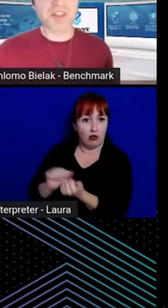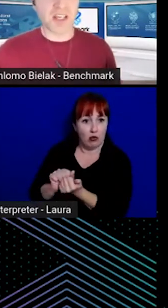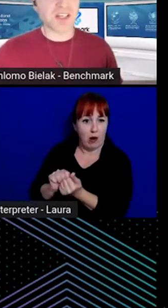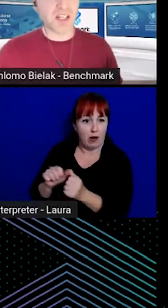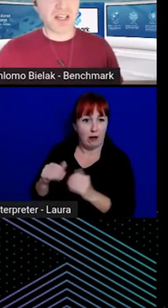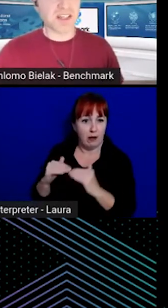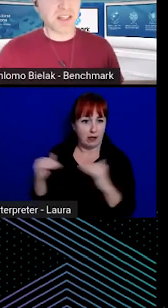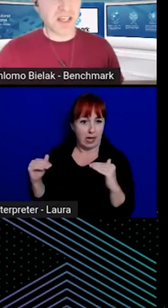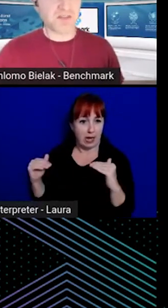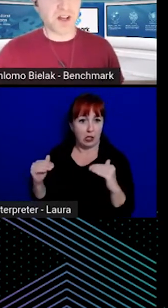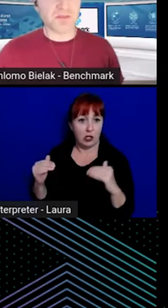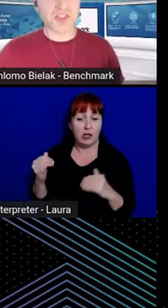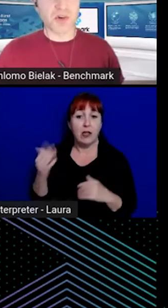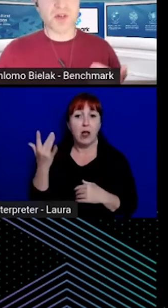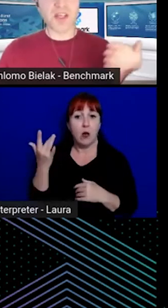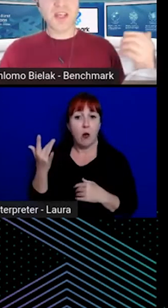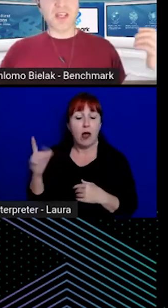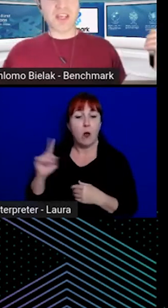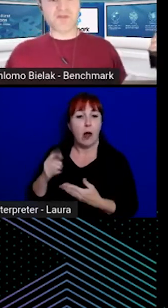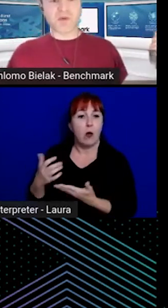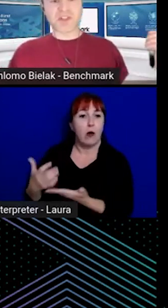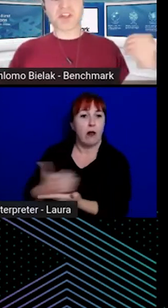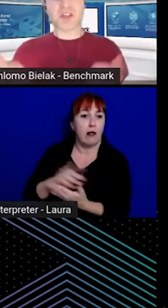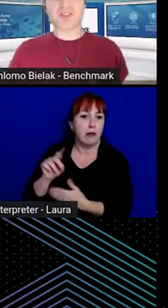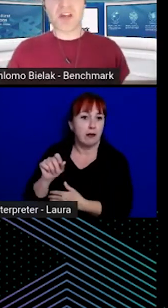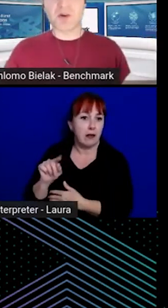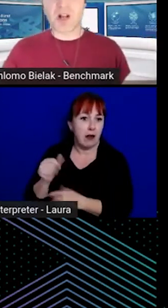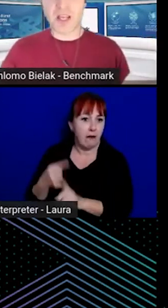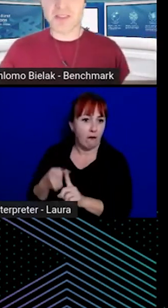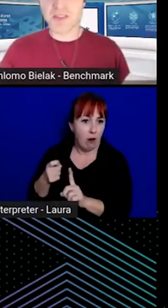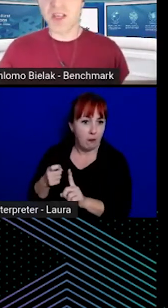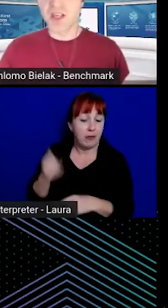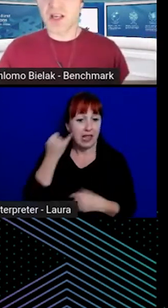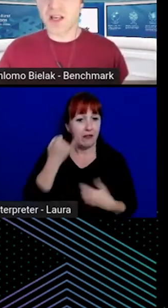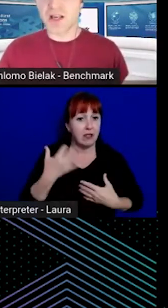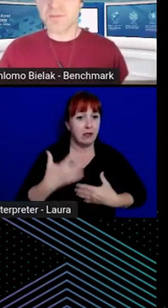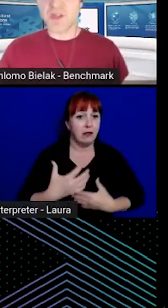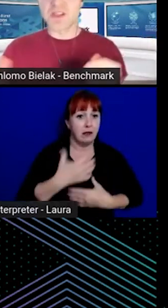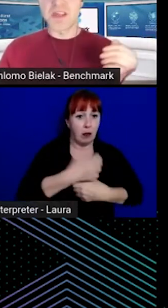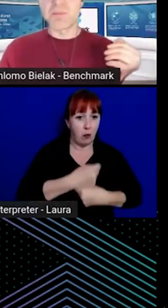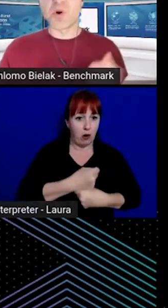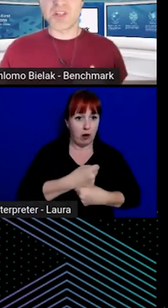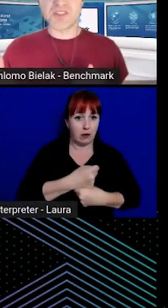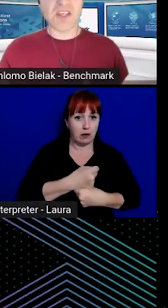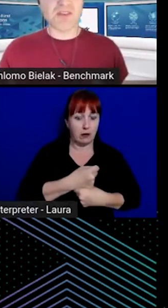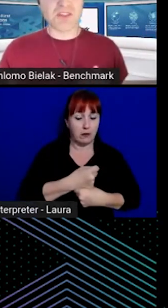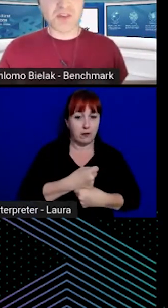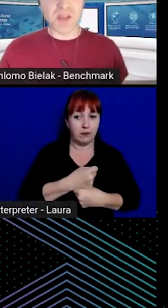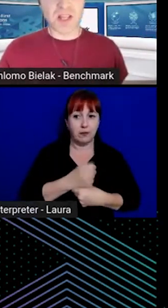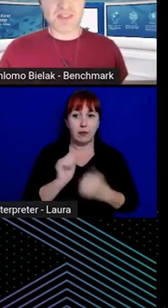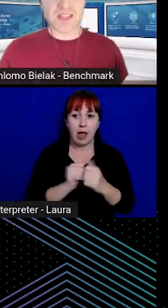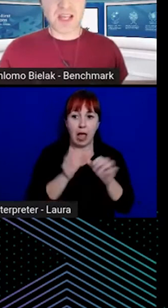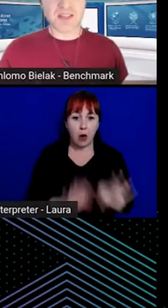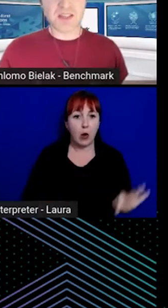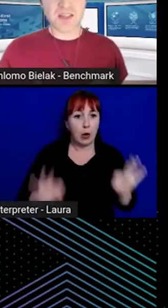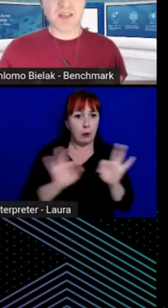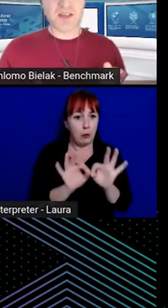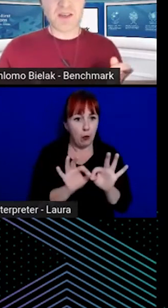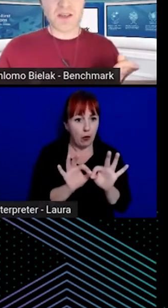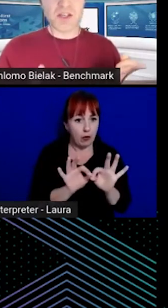things we're done collecting data from. So if we were to summarize, the importance here is to realize